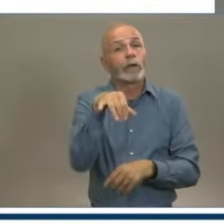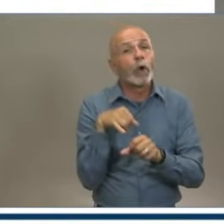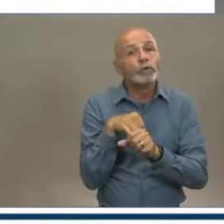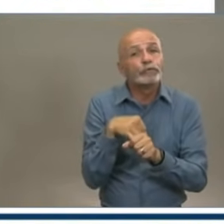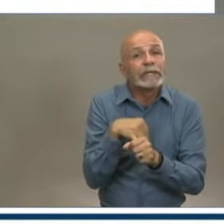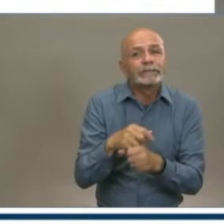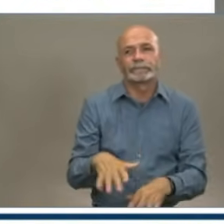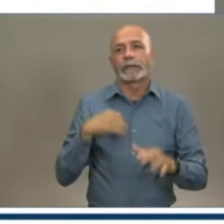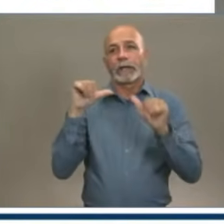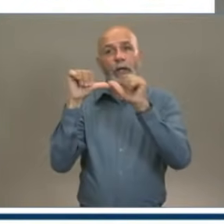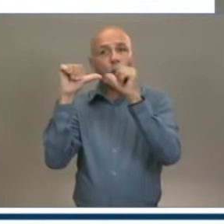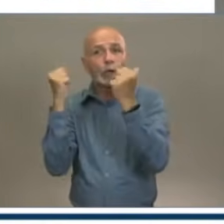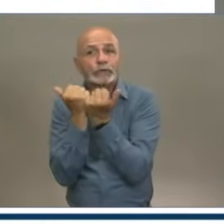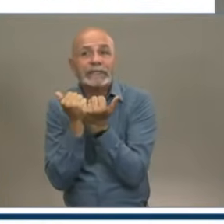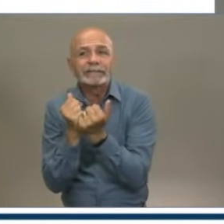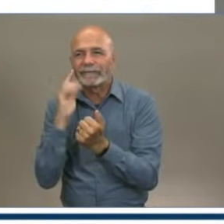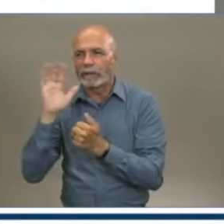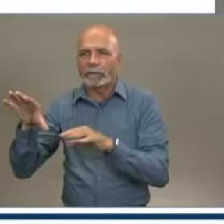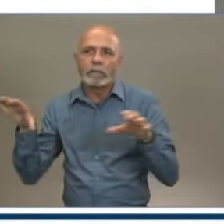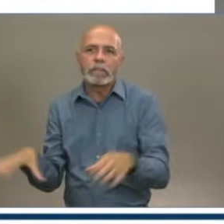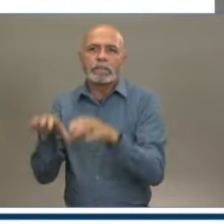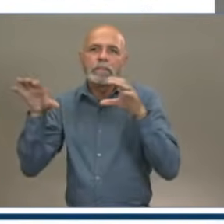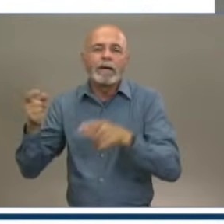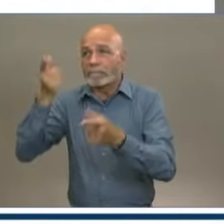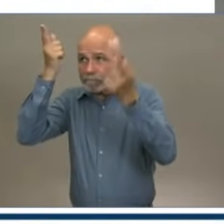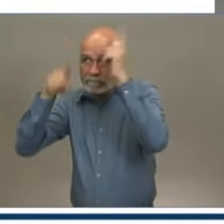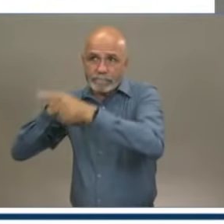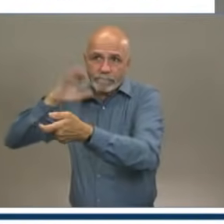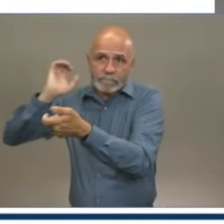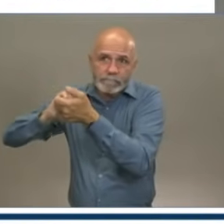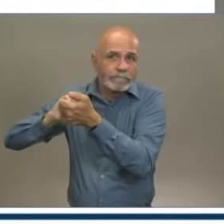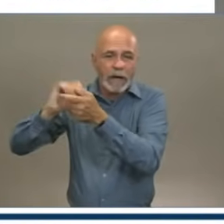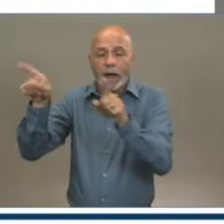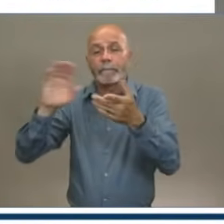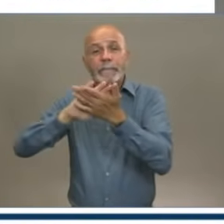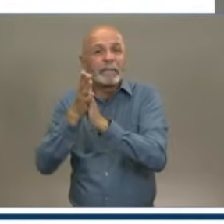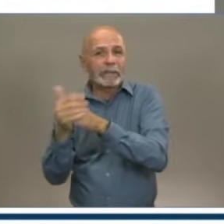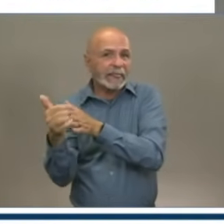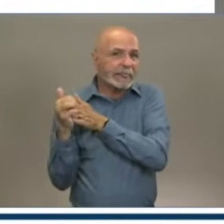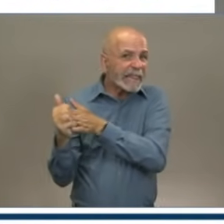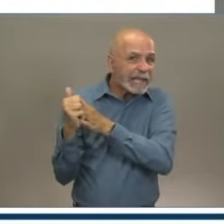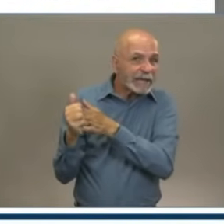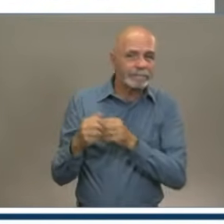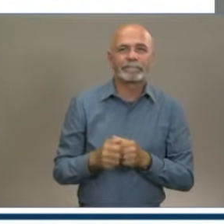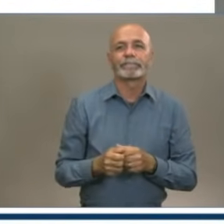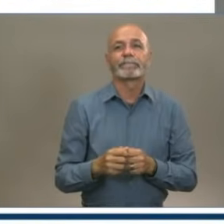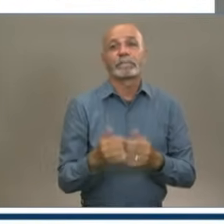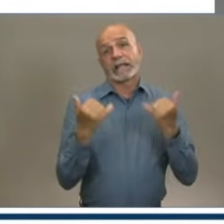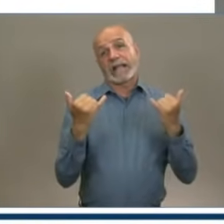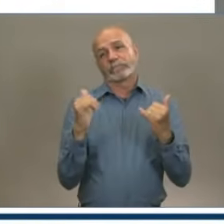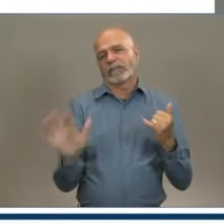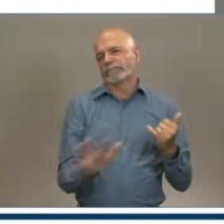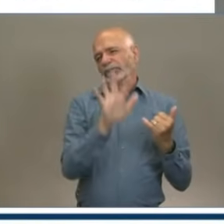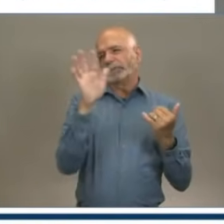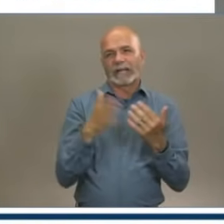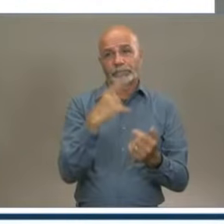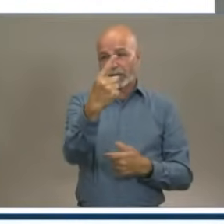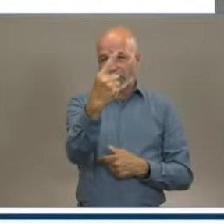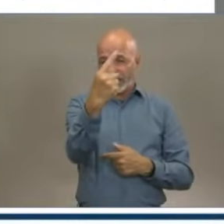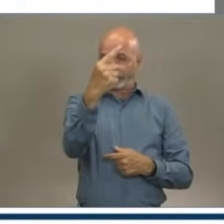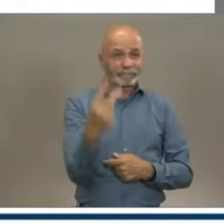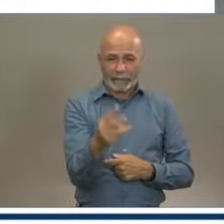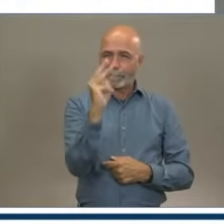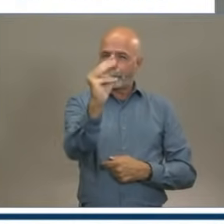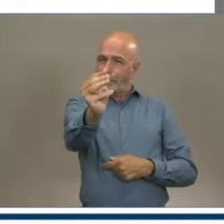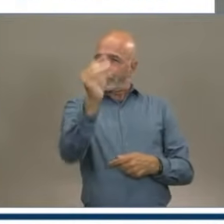of Nova Scotia for their partnership and leadership. As of today, we've delivered about 500,000 doses, that's half